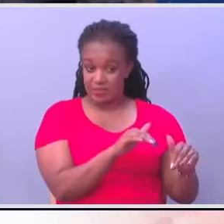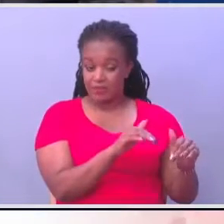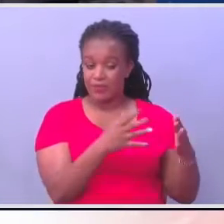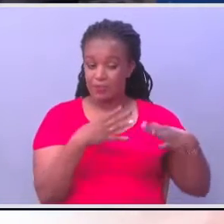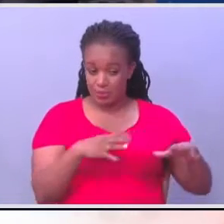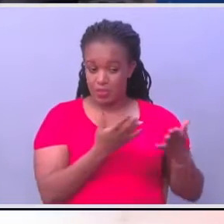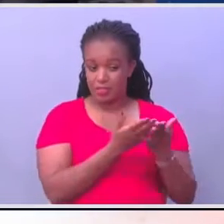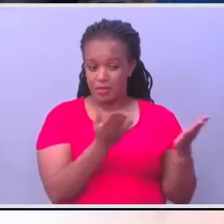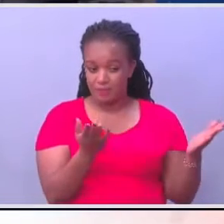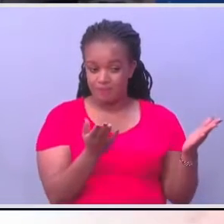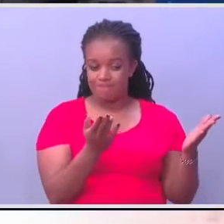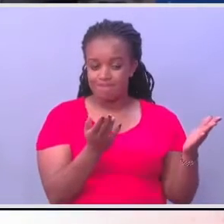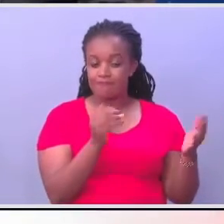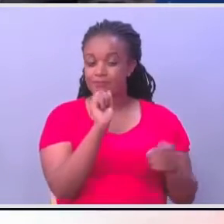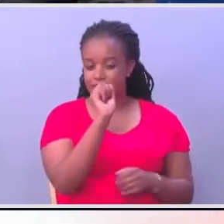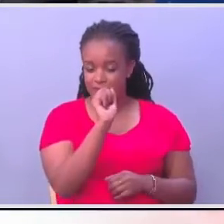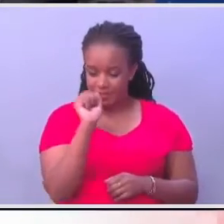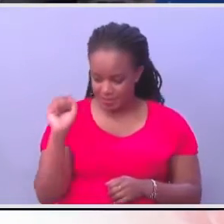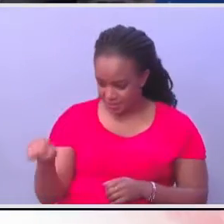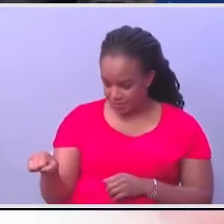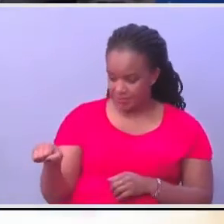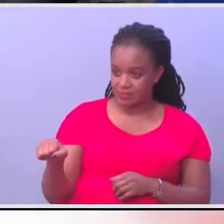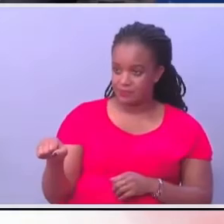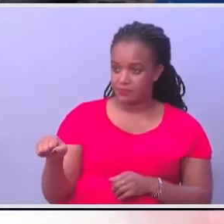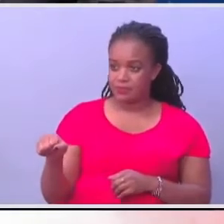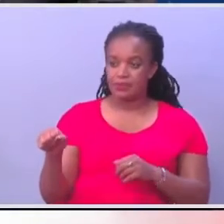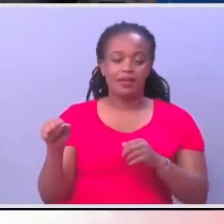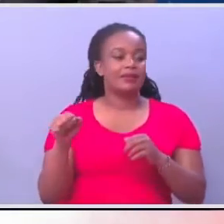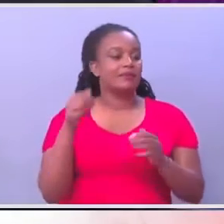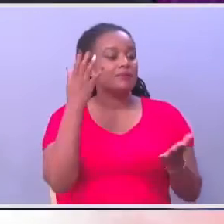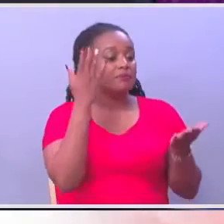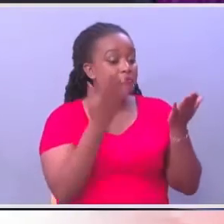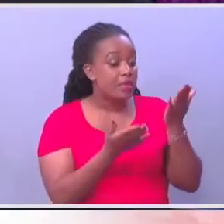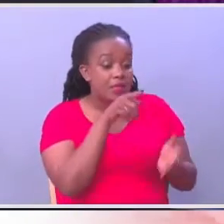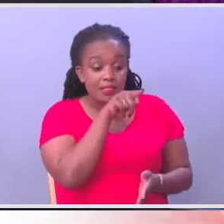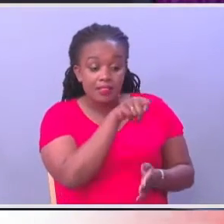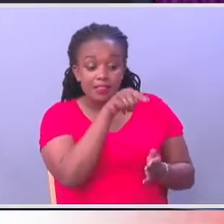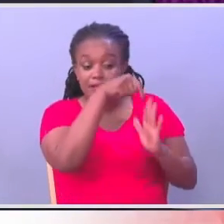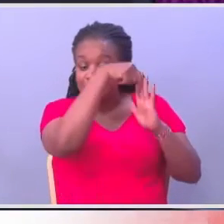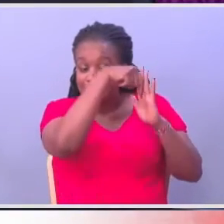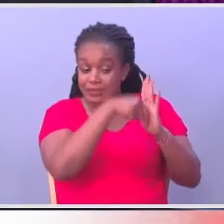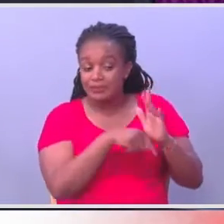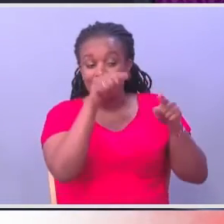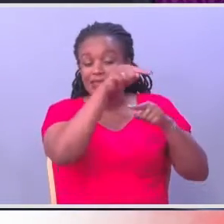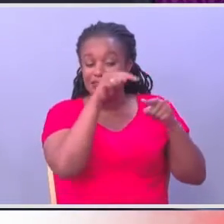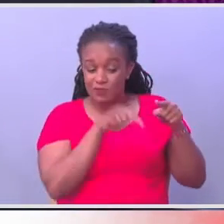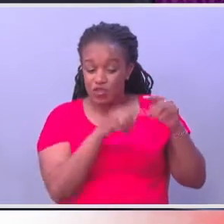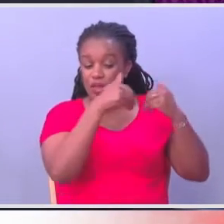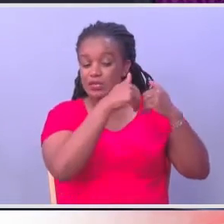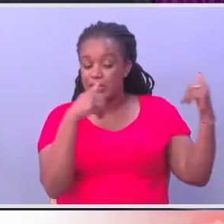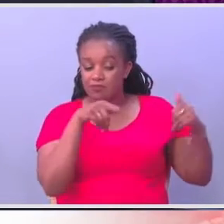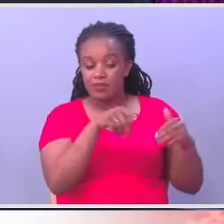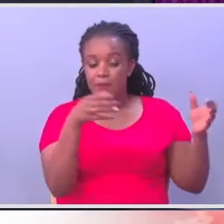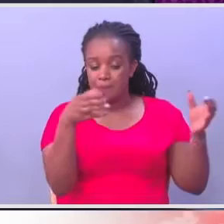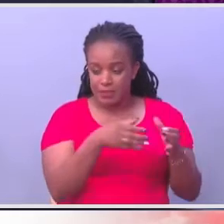delegates. Does this, and I rephrase perhaps my question, deepen the already division in that party? The division